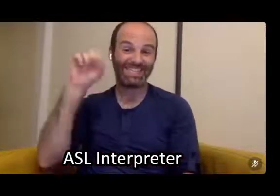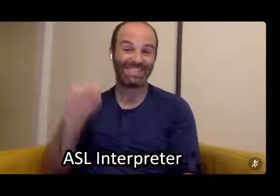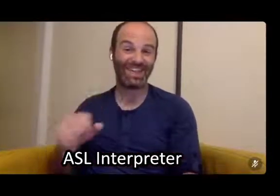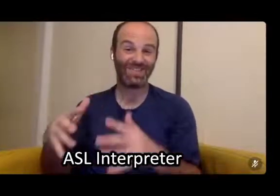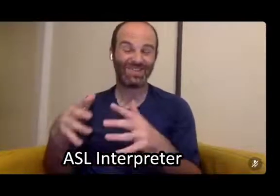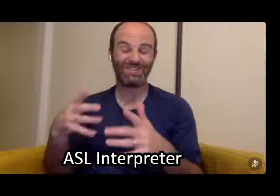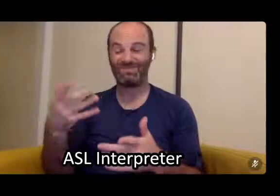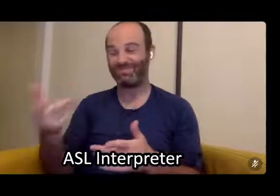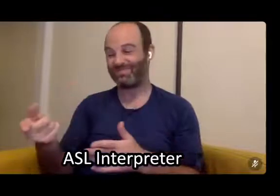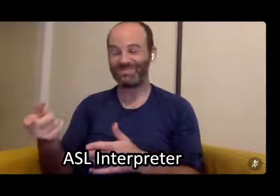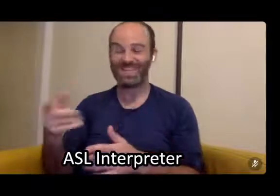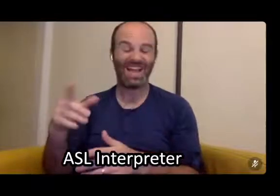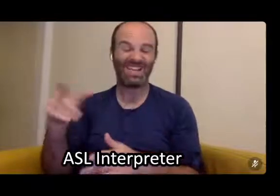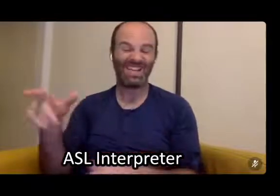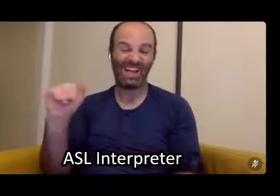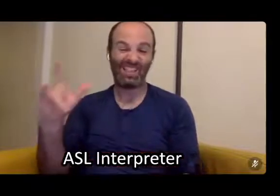the